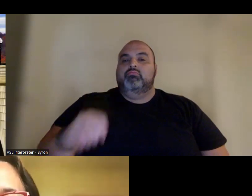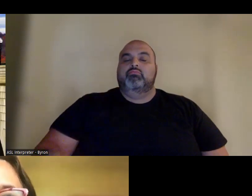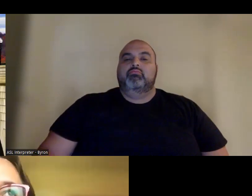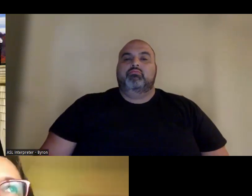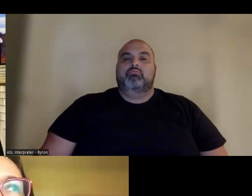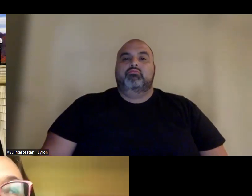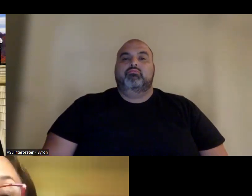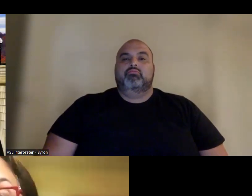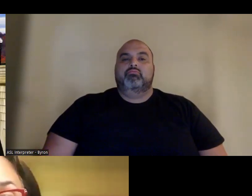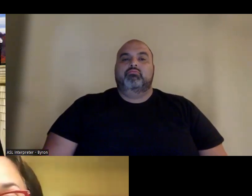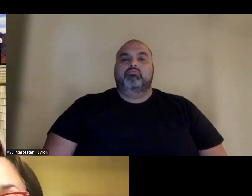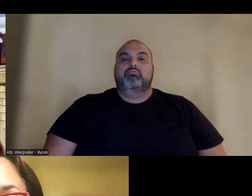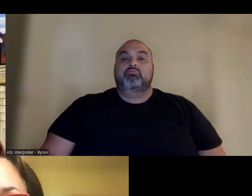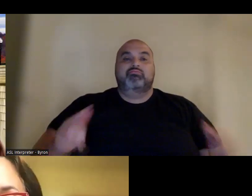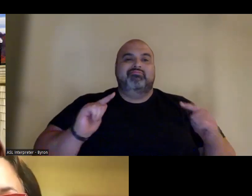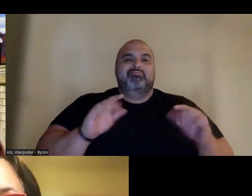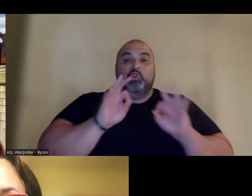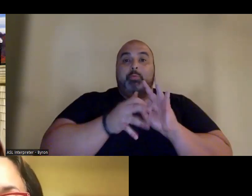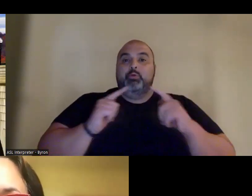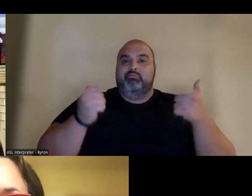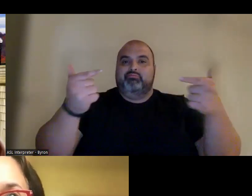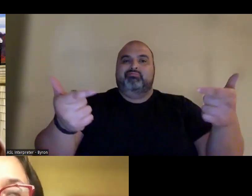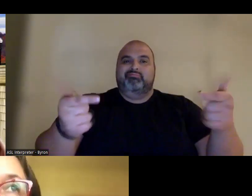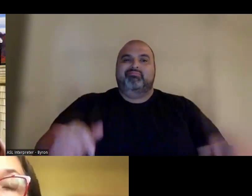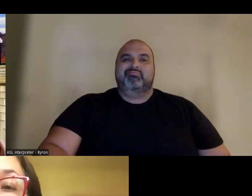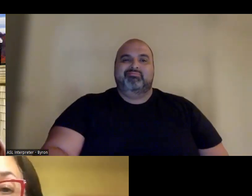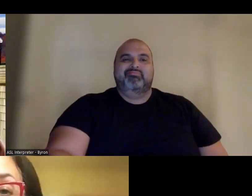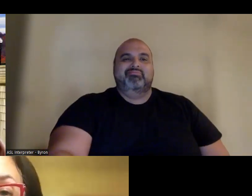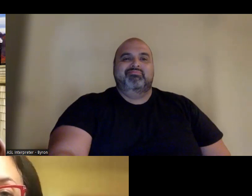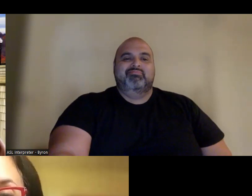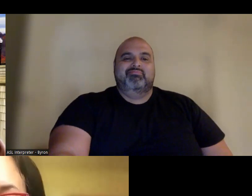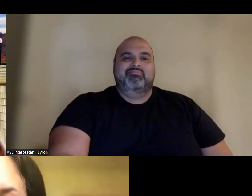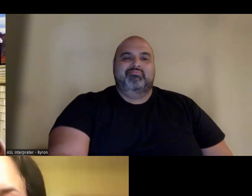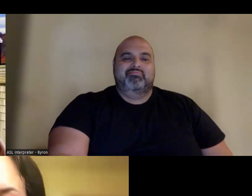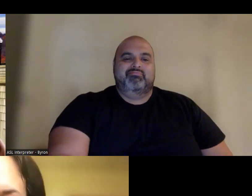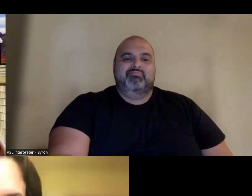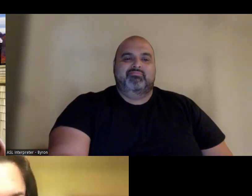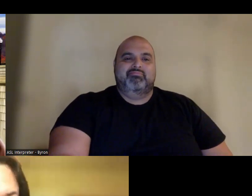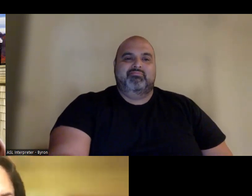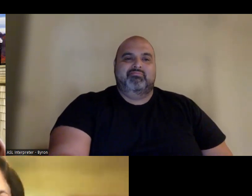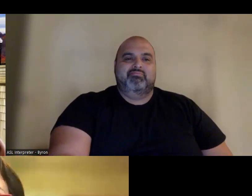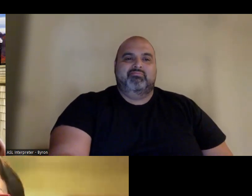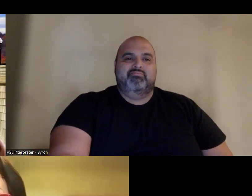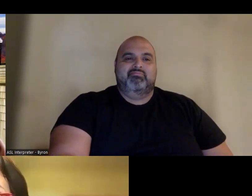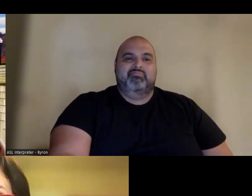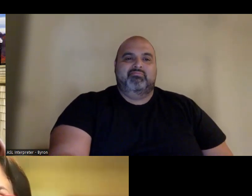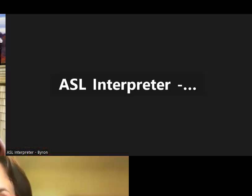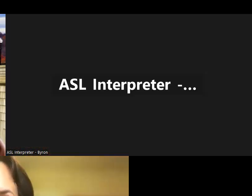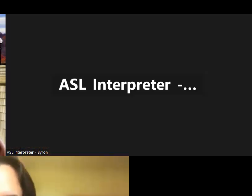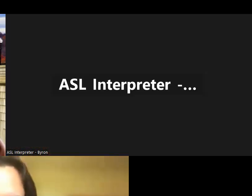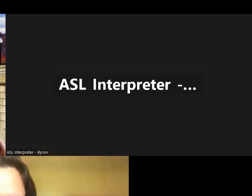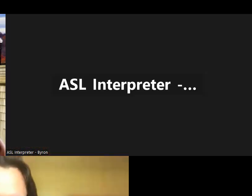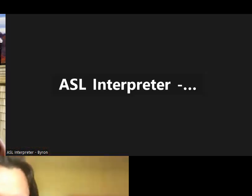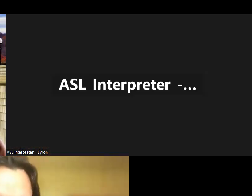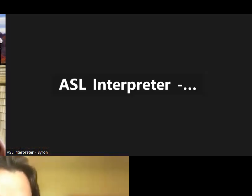I just, this has been a fantastic day. And I had spoken with someone earlier today and how hopeful I am for this